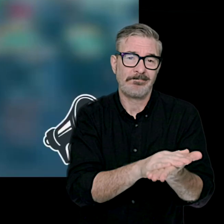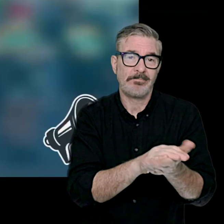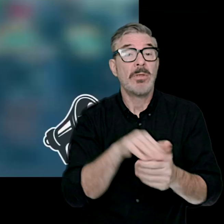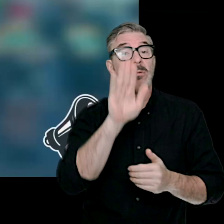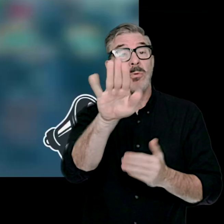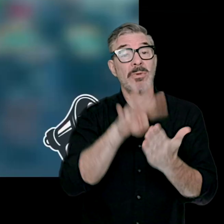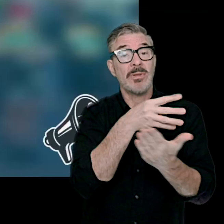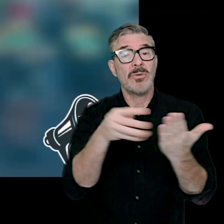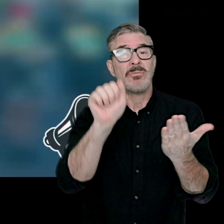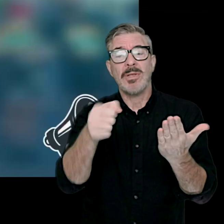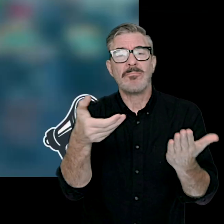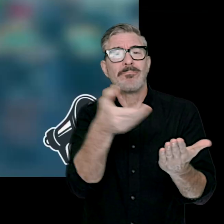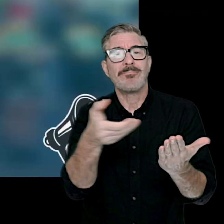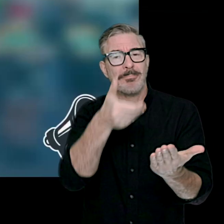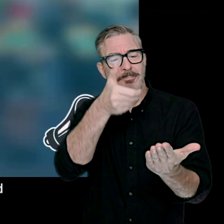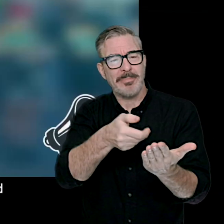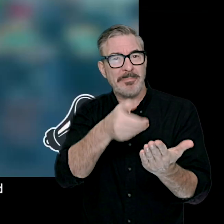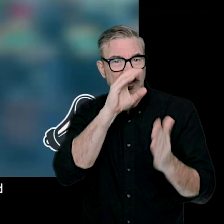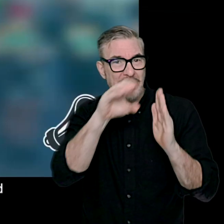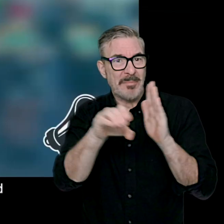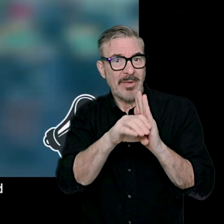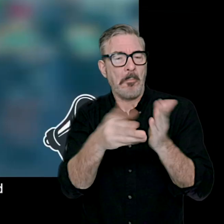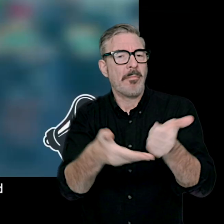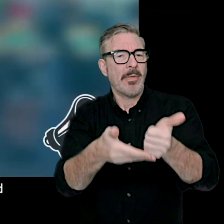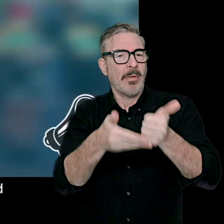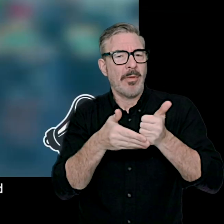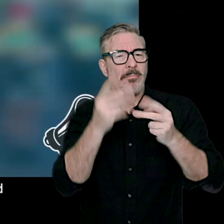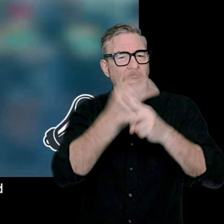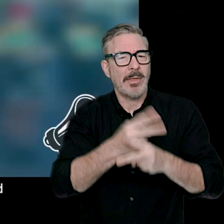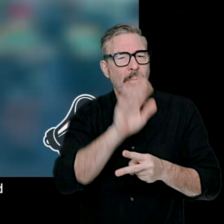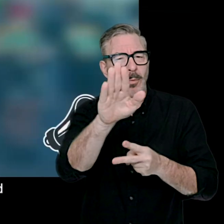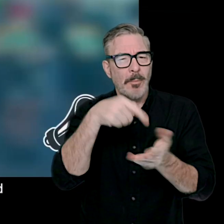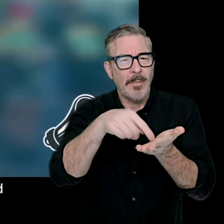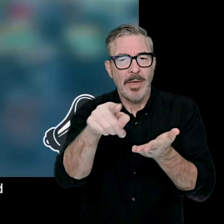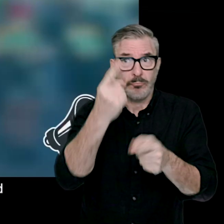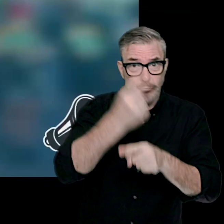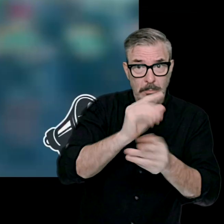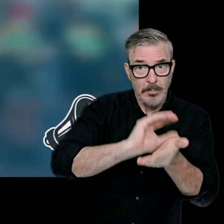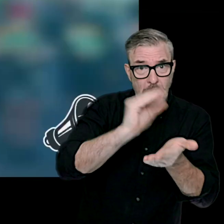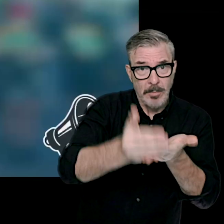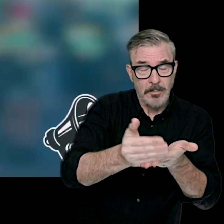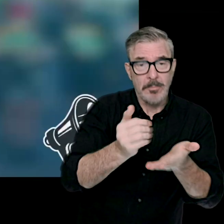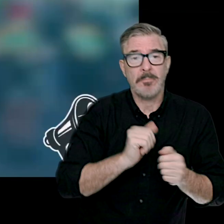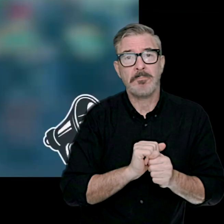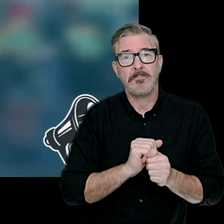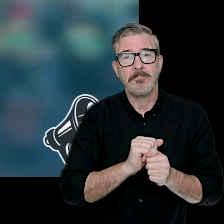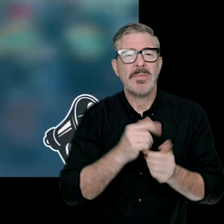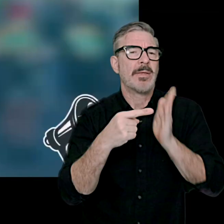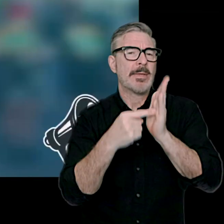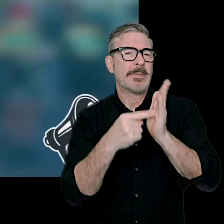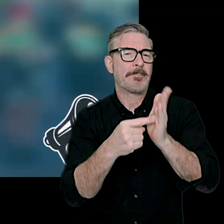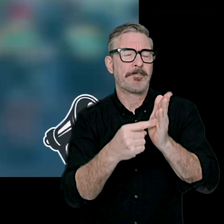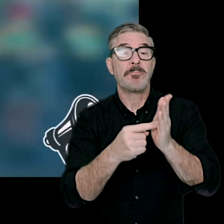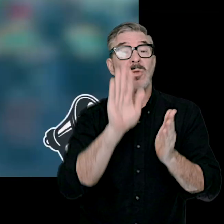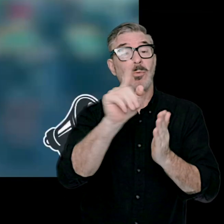to calculate if your wages are accurate and that you were paid for all the time worked. An example